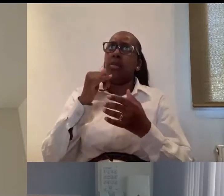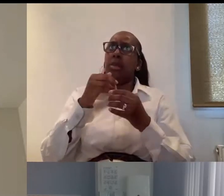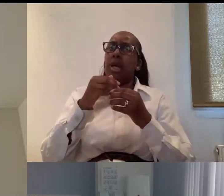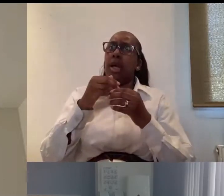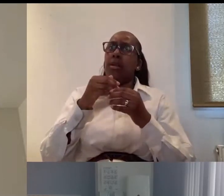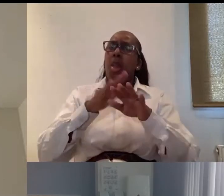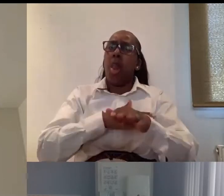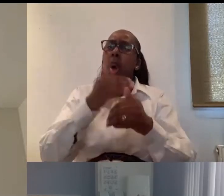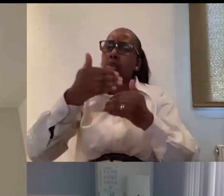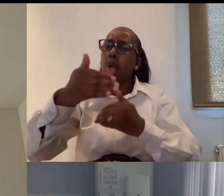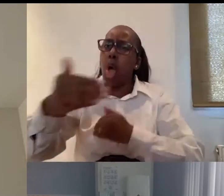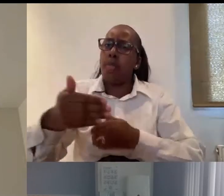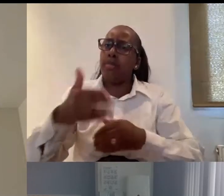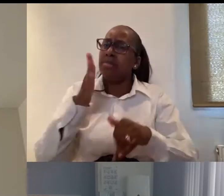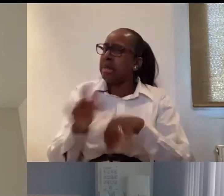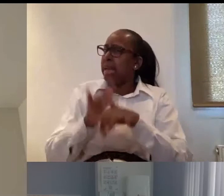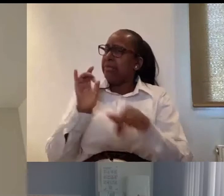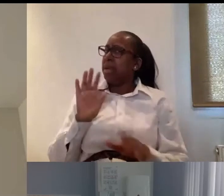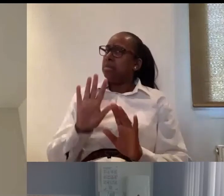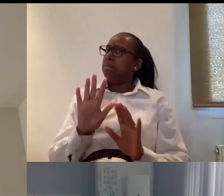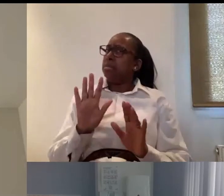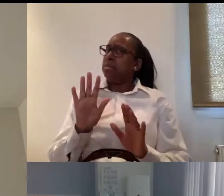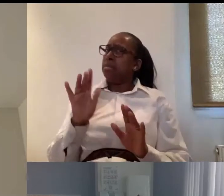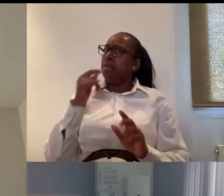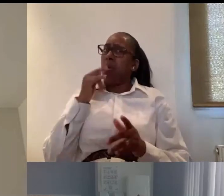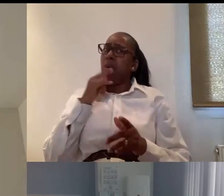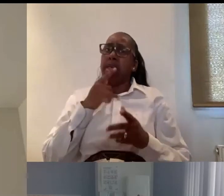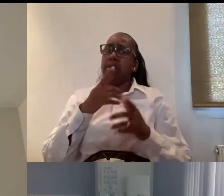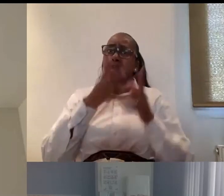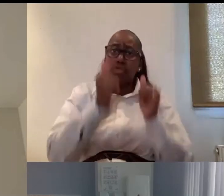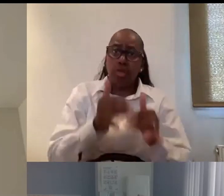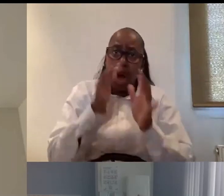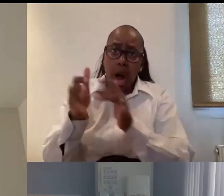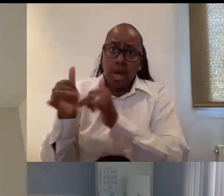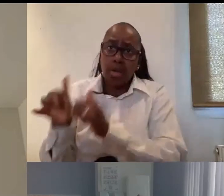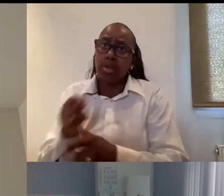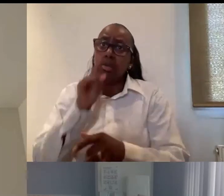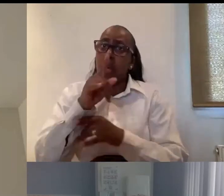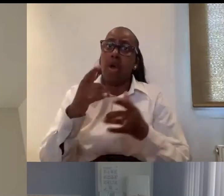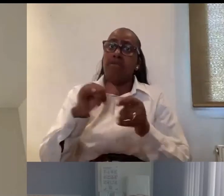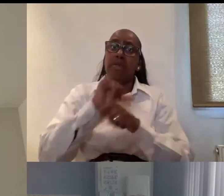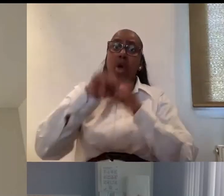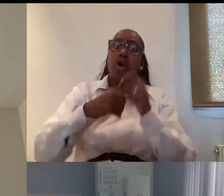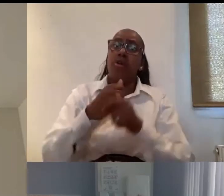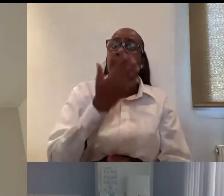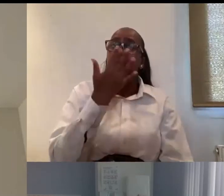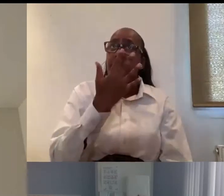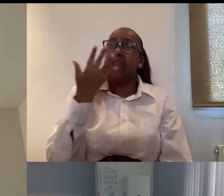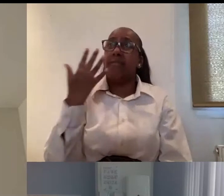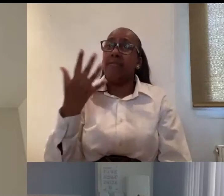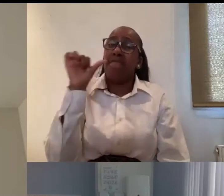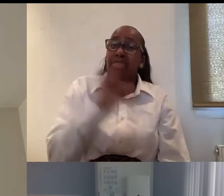side effects as a result of having the vaccine, either in the trials in which it was conducted on over